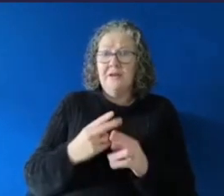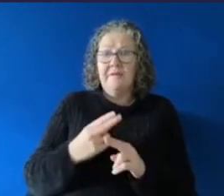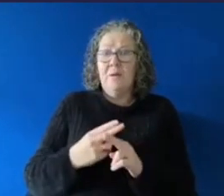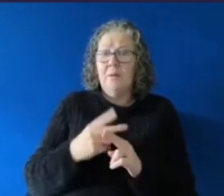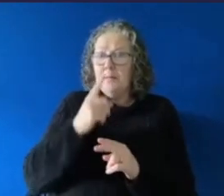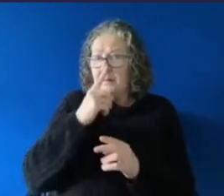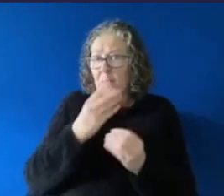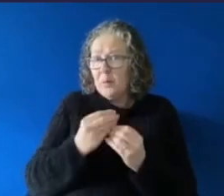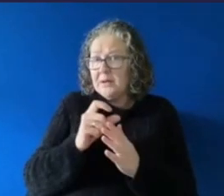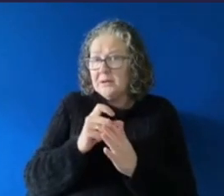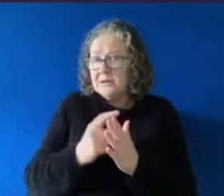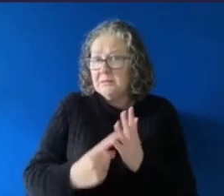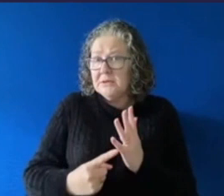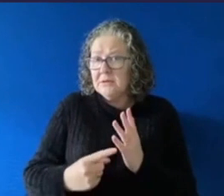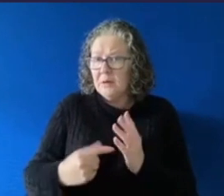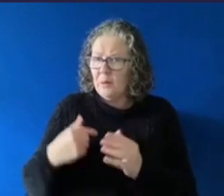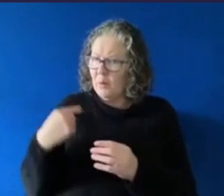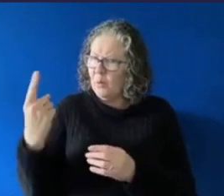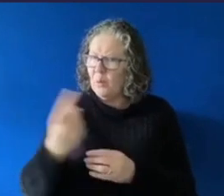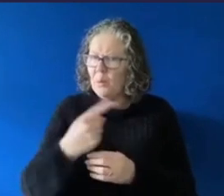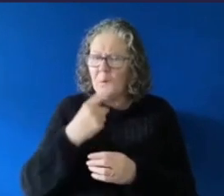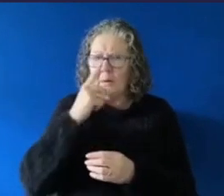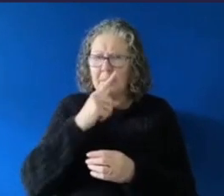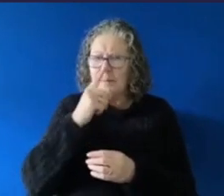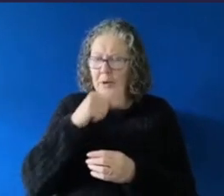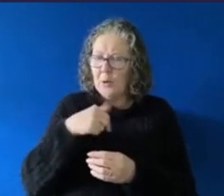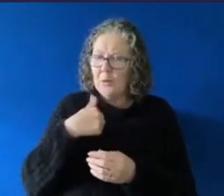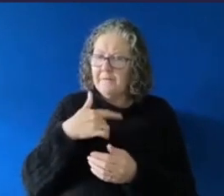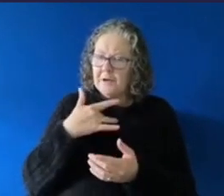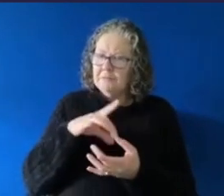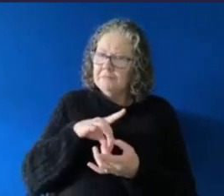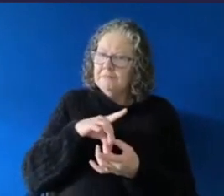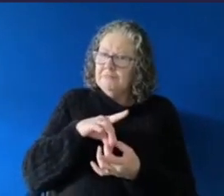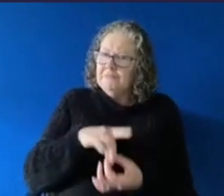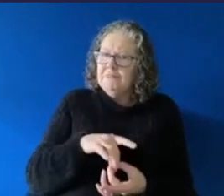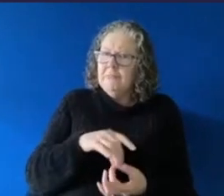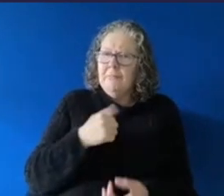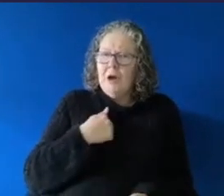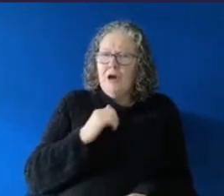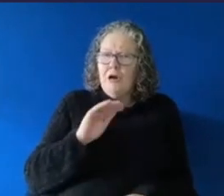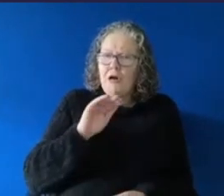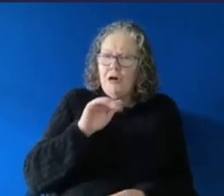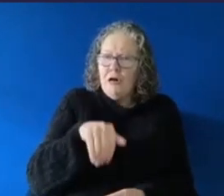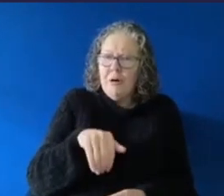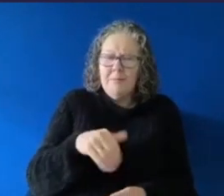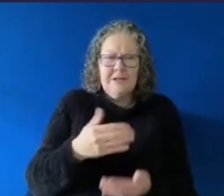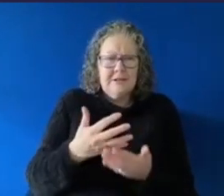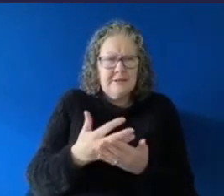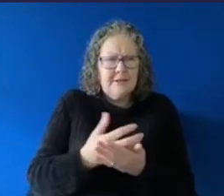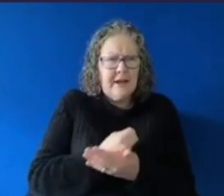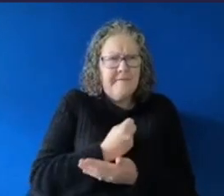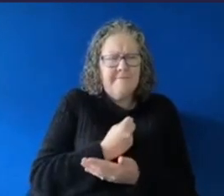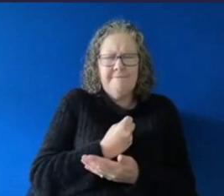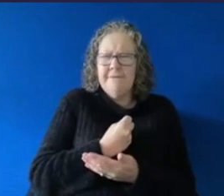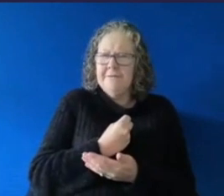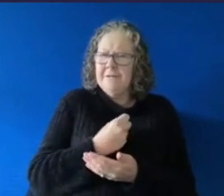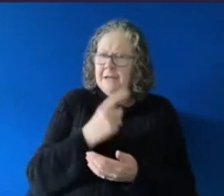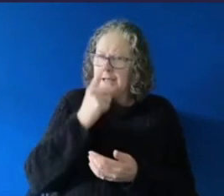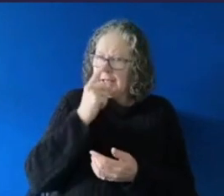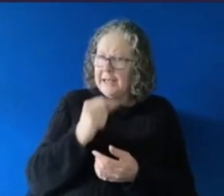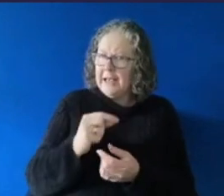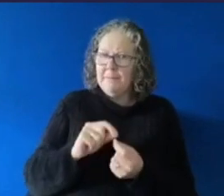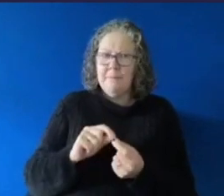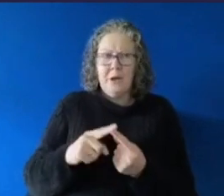us, when we are, deeply grounded in a home that we feel is safe and secure and where we can be